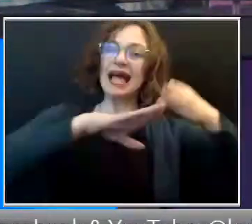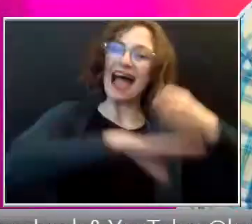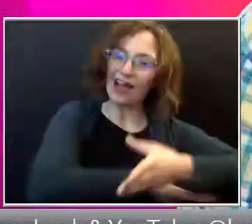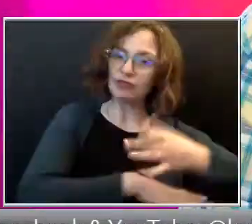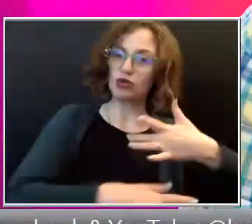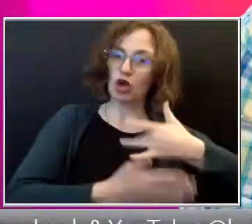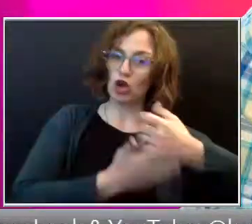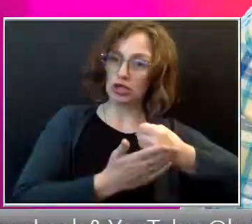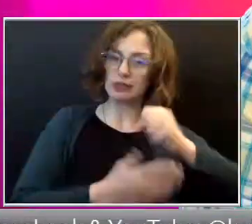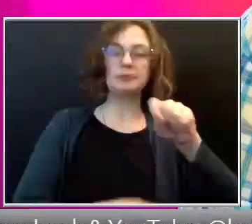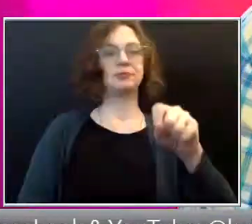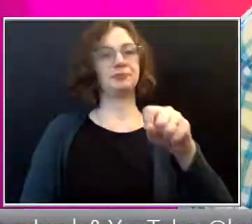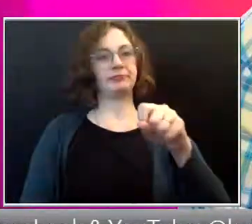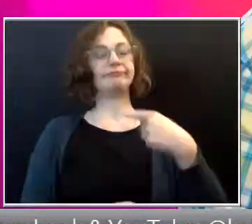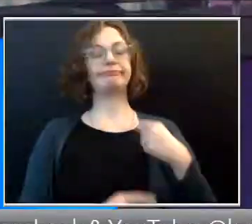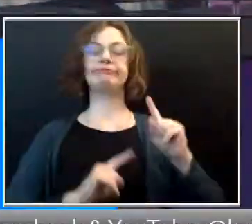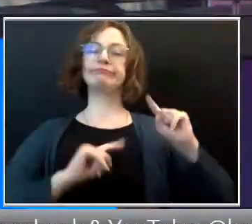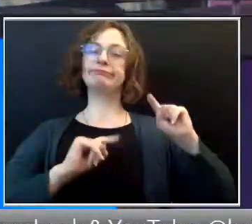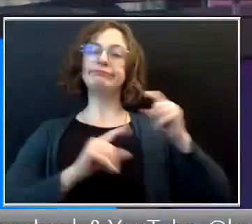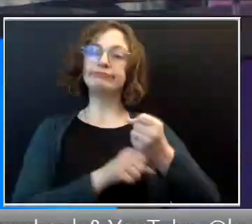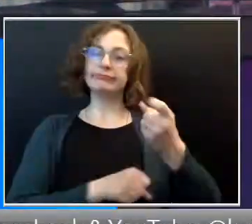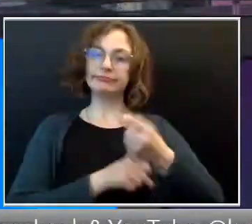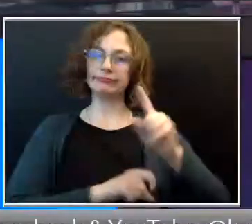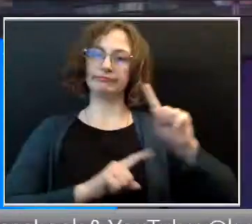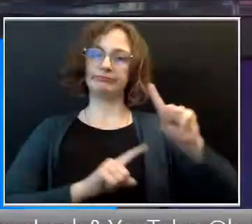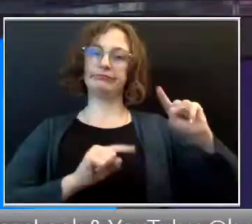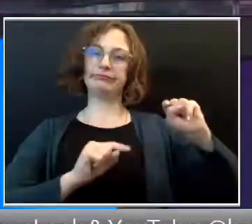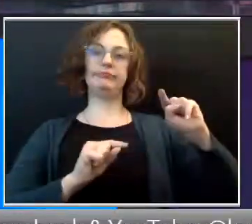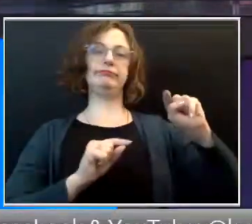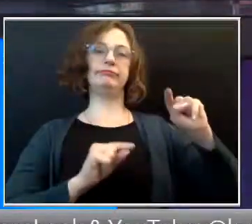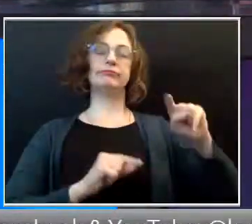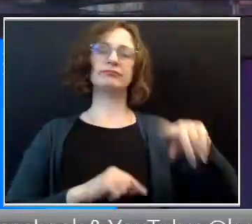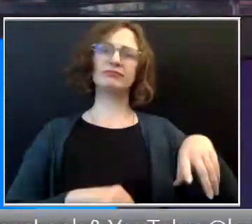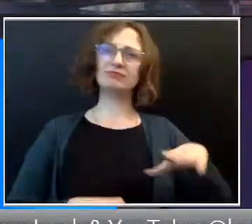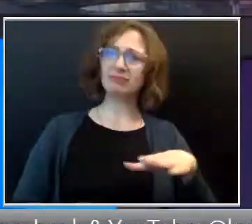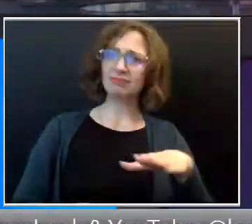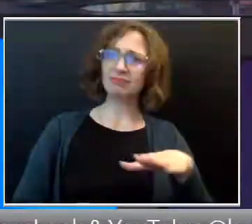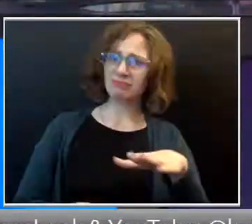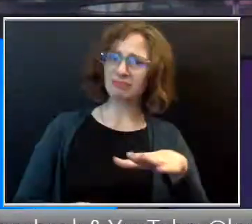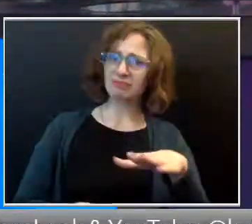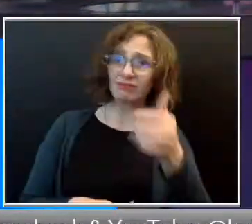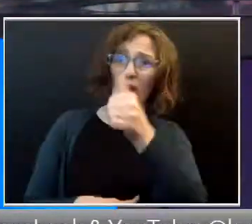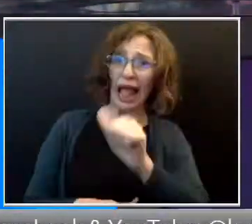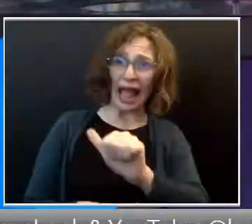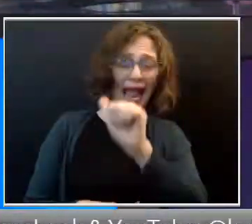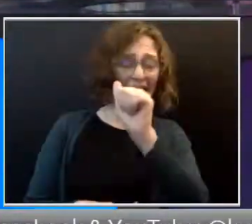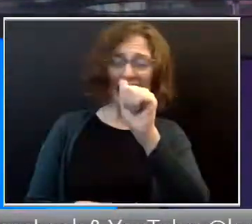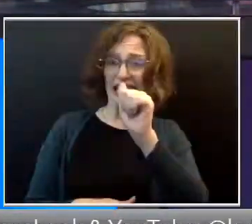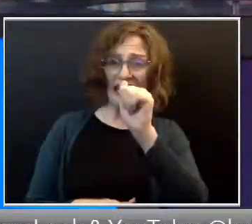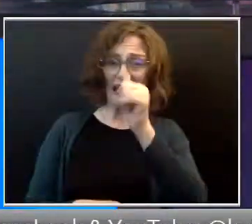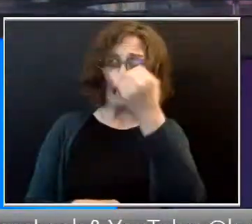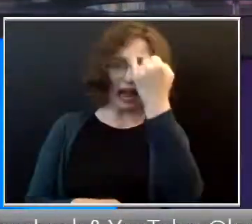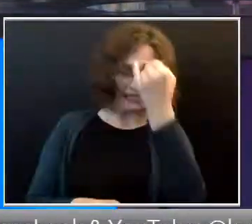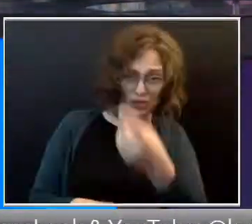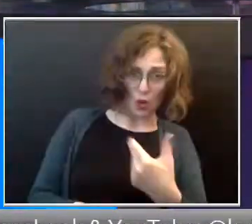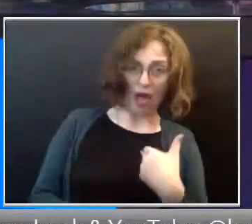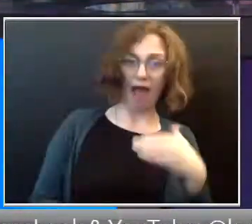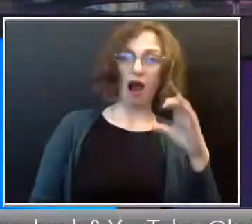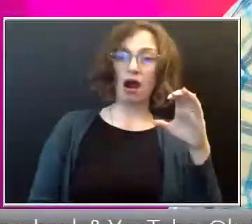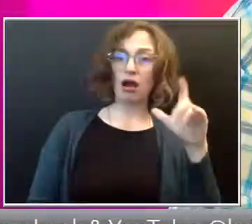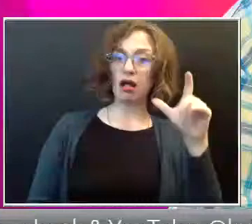doing annual visits. Did you have any idea that you had a clot from that heart attack? So